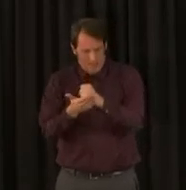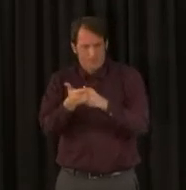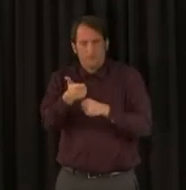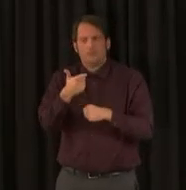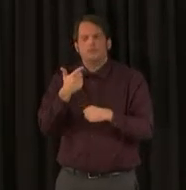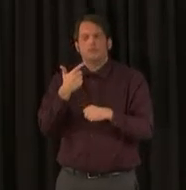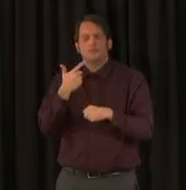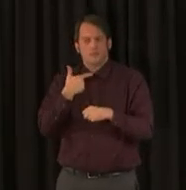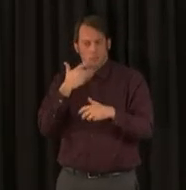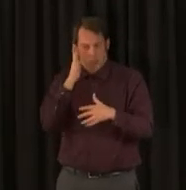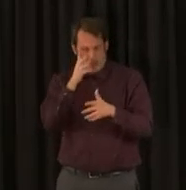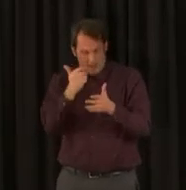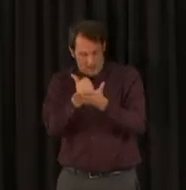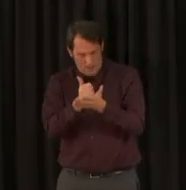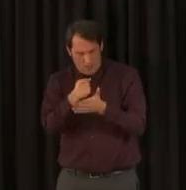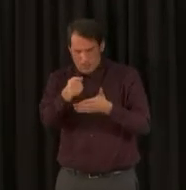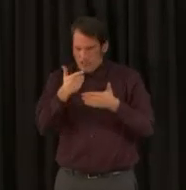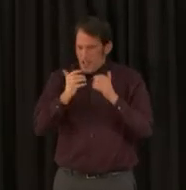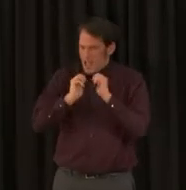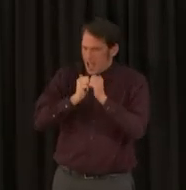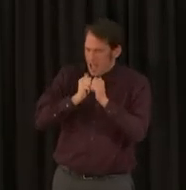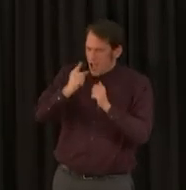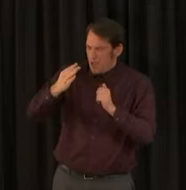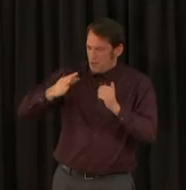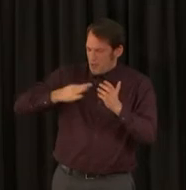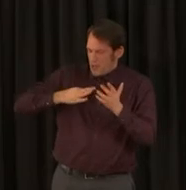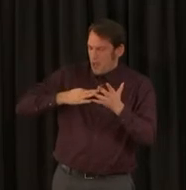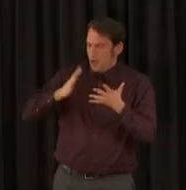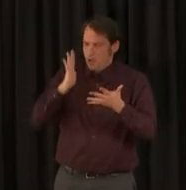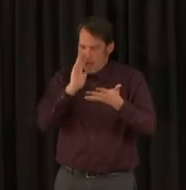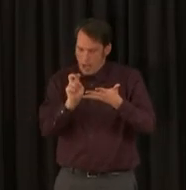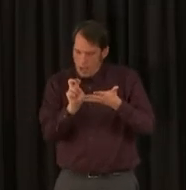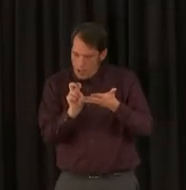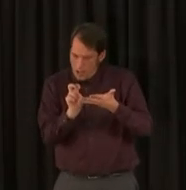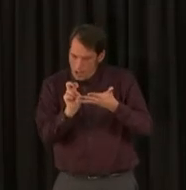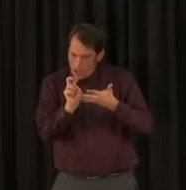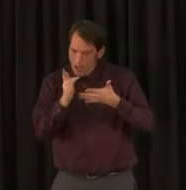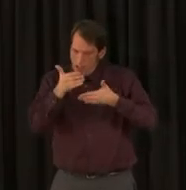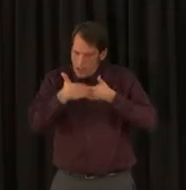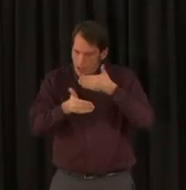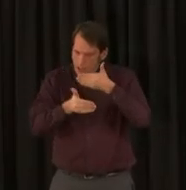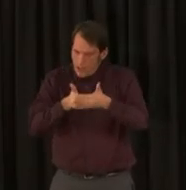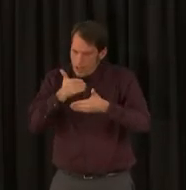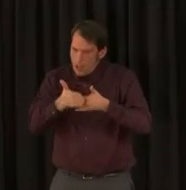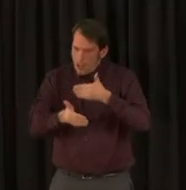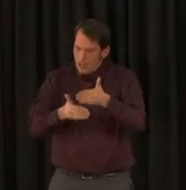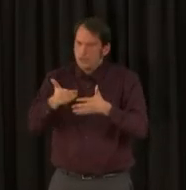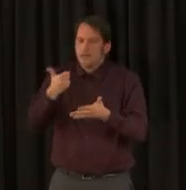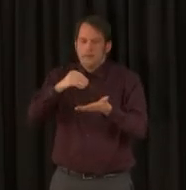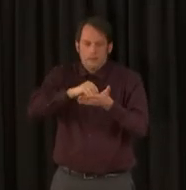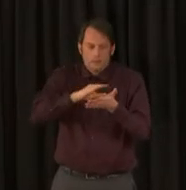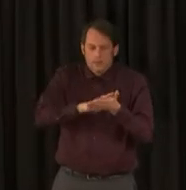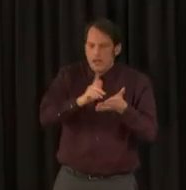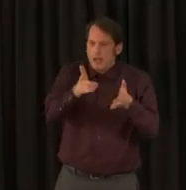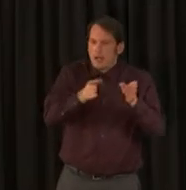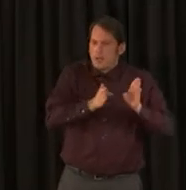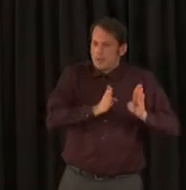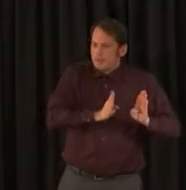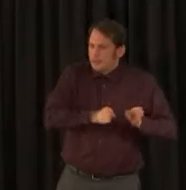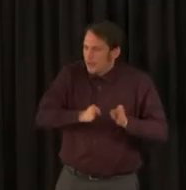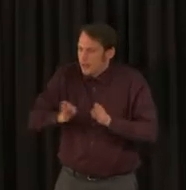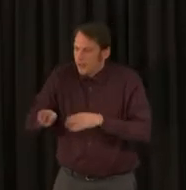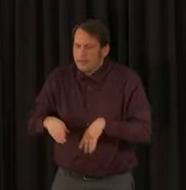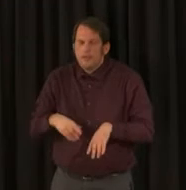compliance, particularly if you're a small business, help you with document preparation, and then finally with